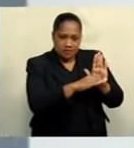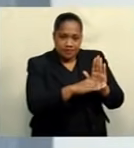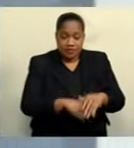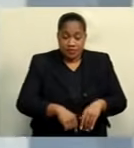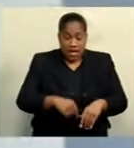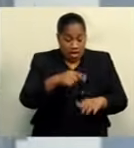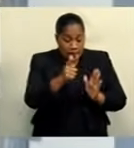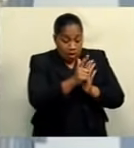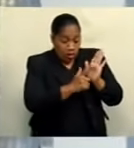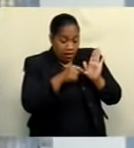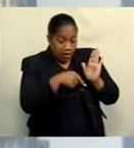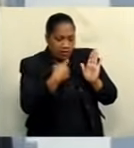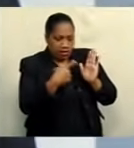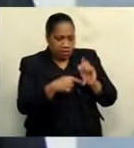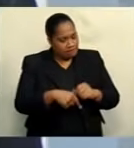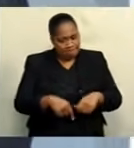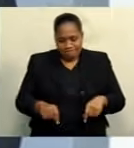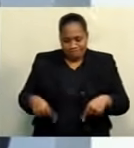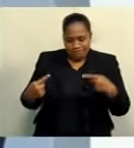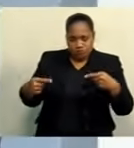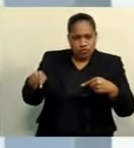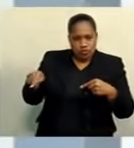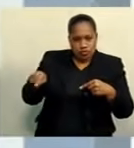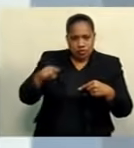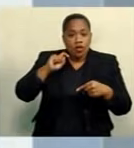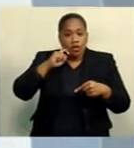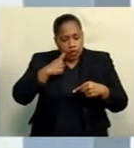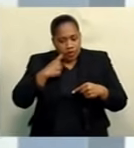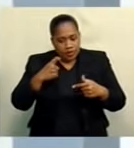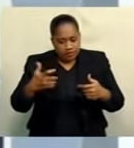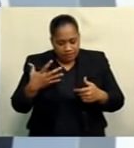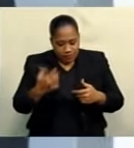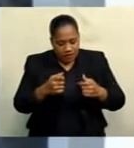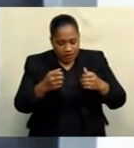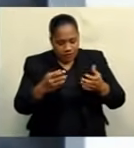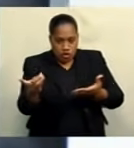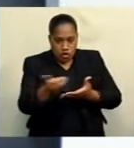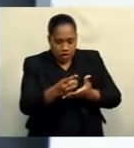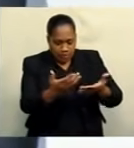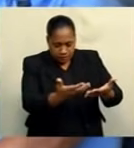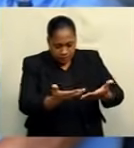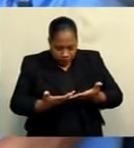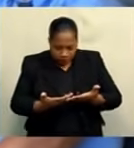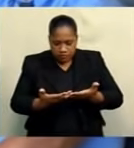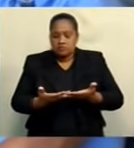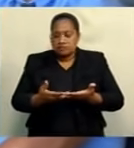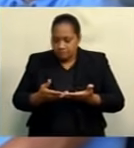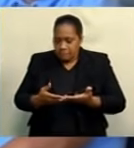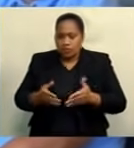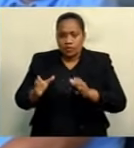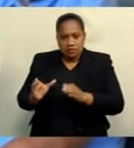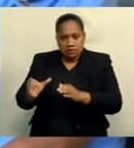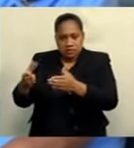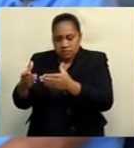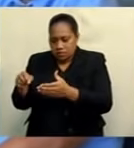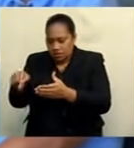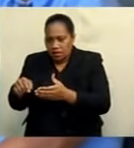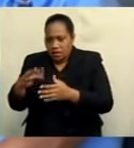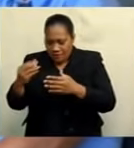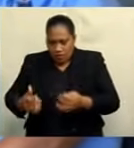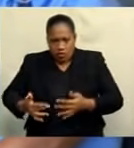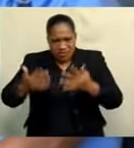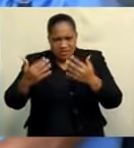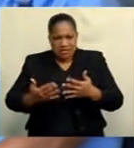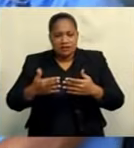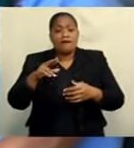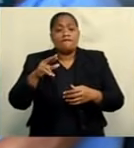they are opposing the application and will challenge a document which supposedly has the party's resolution and consensus for the